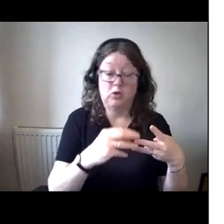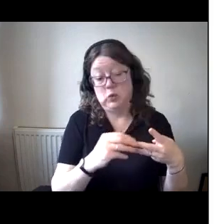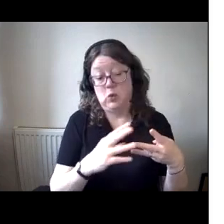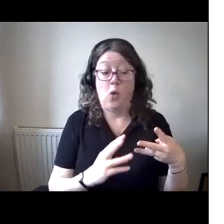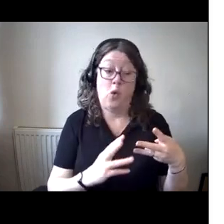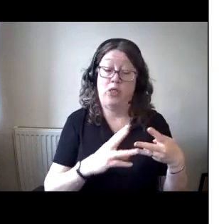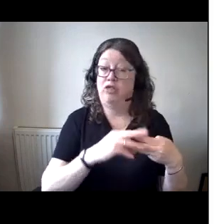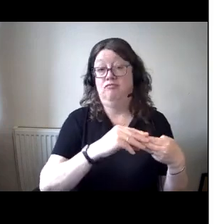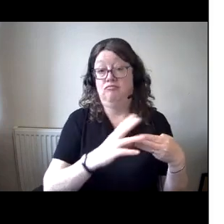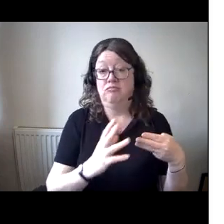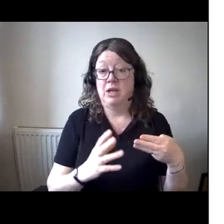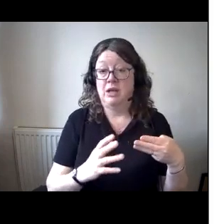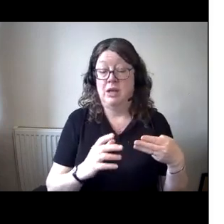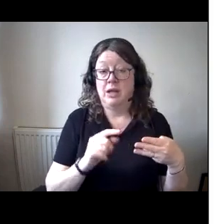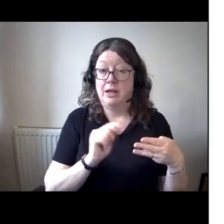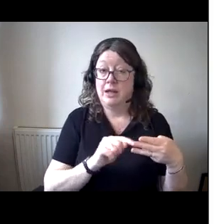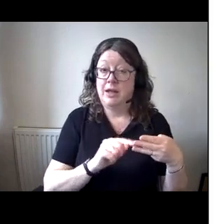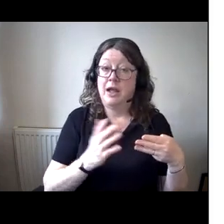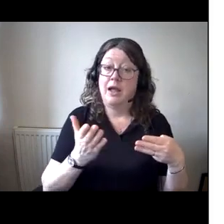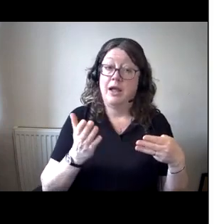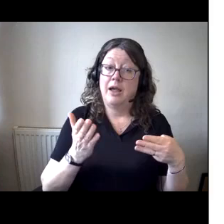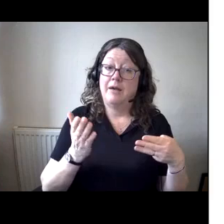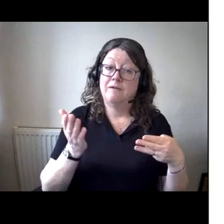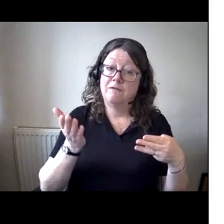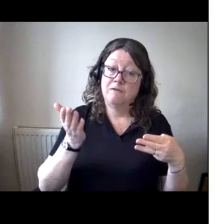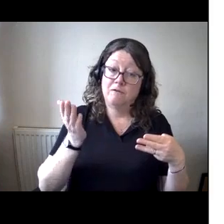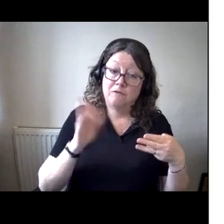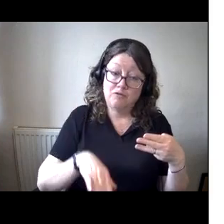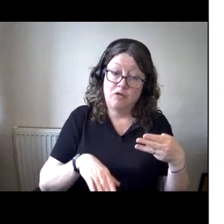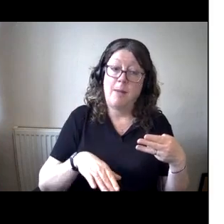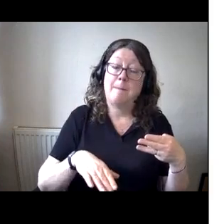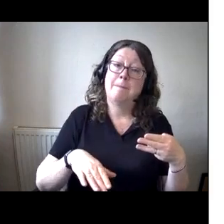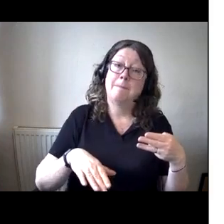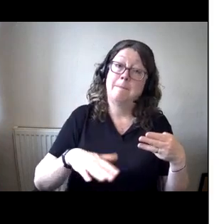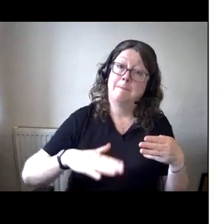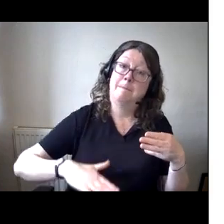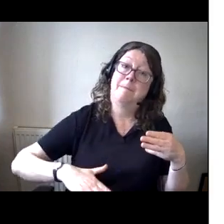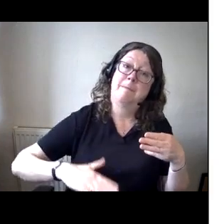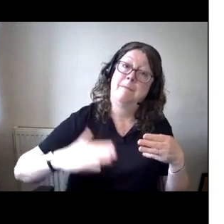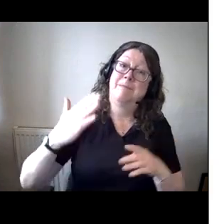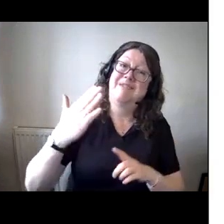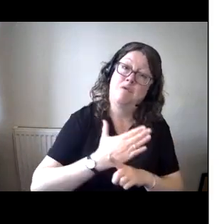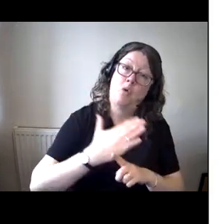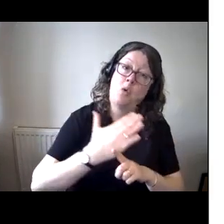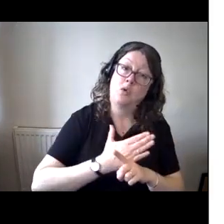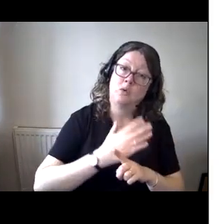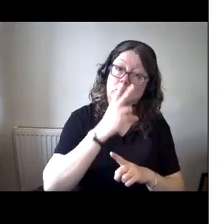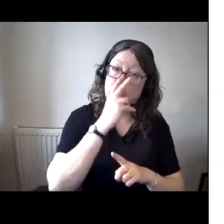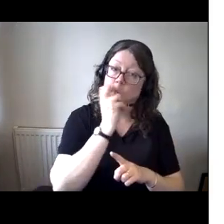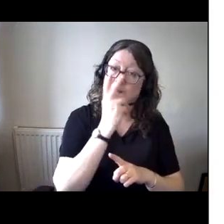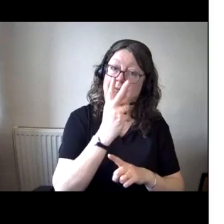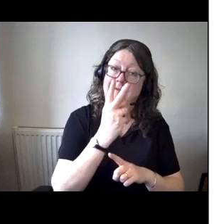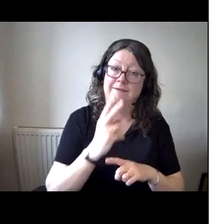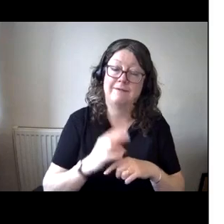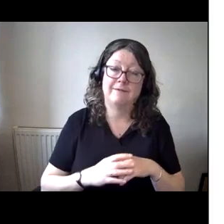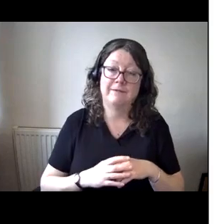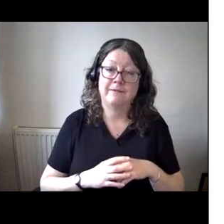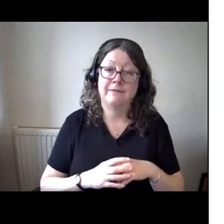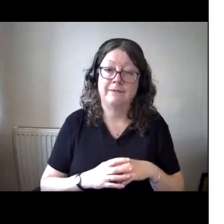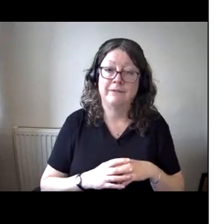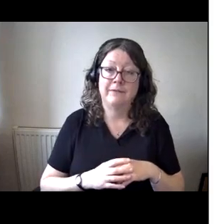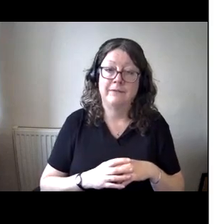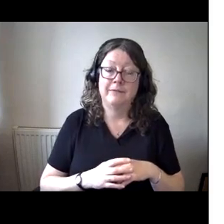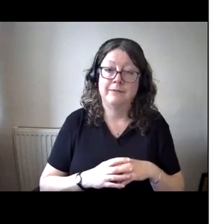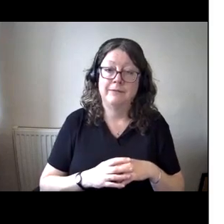second. Those characteristics of ADHD need to be present before the age of 12. So that doesn't mean, like I